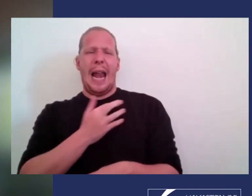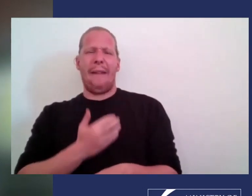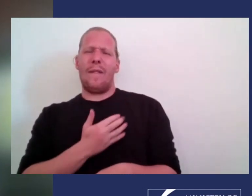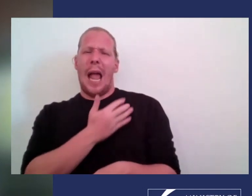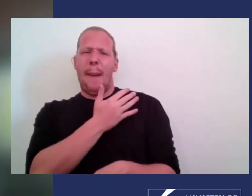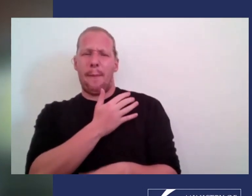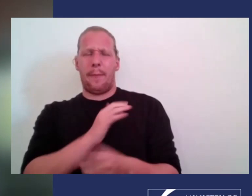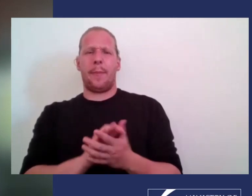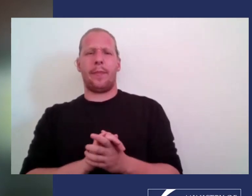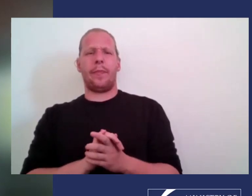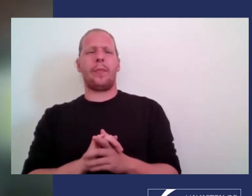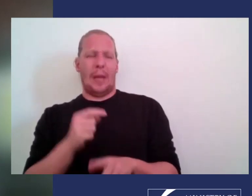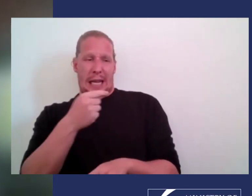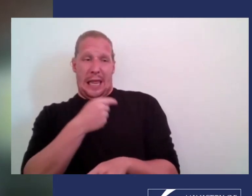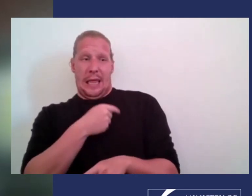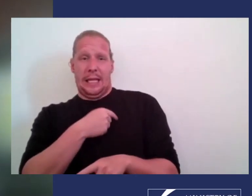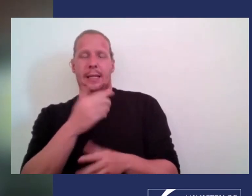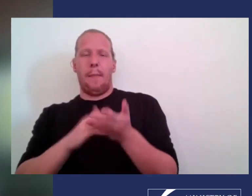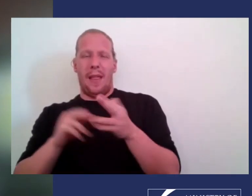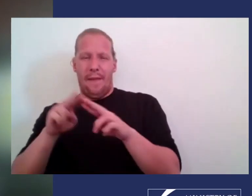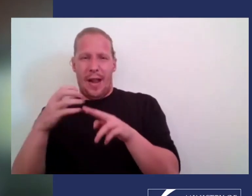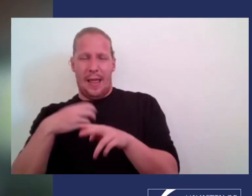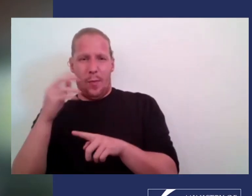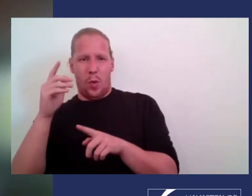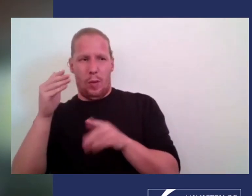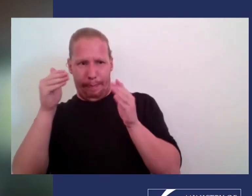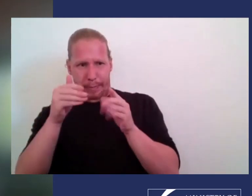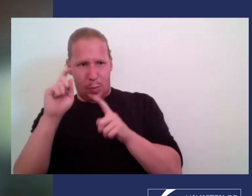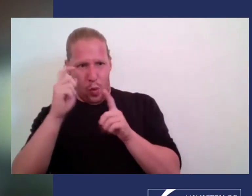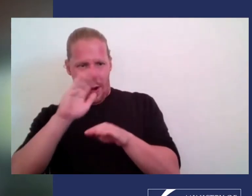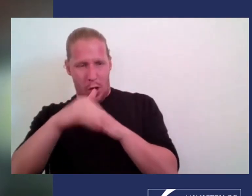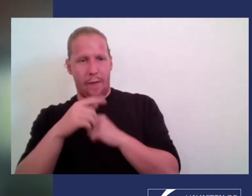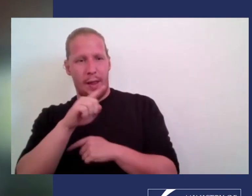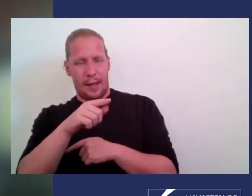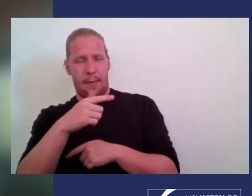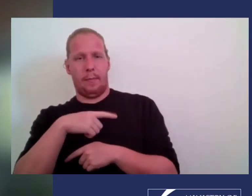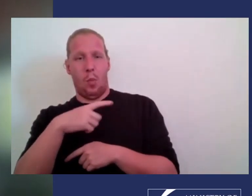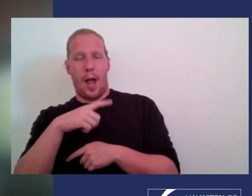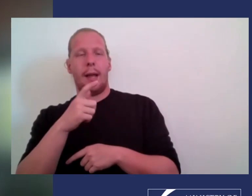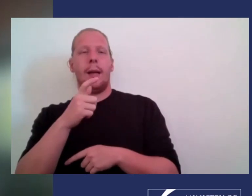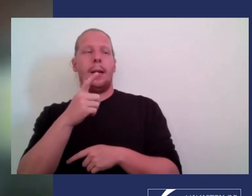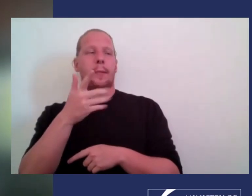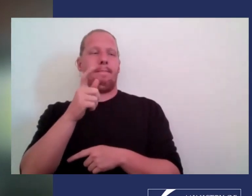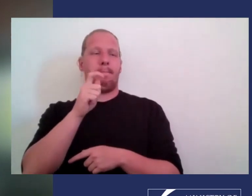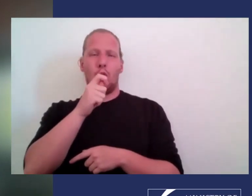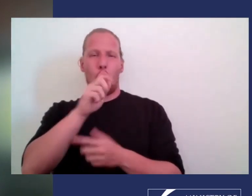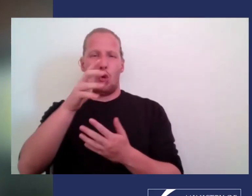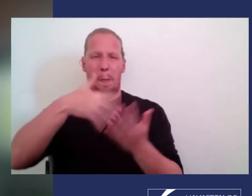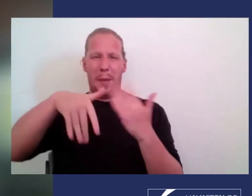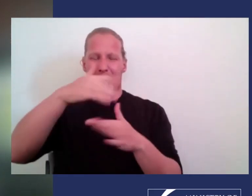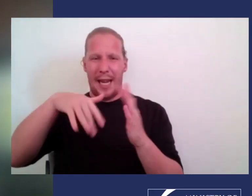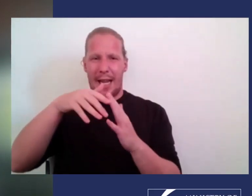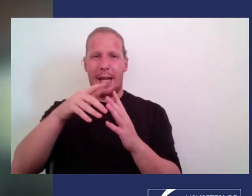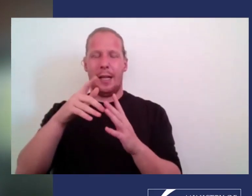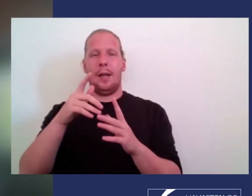worried about because it's been reported quite a bit in social media. And what we can say is, in those